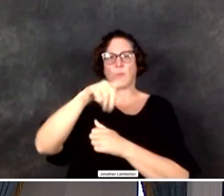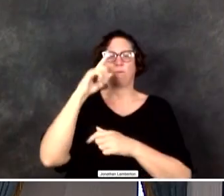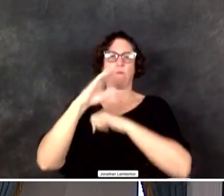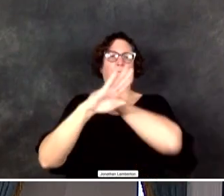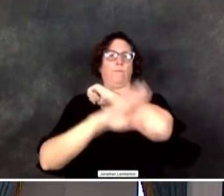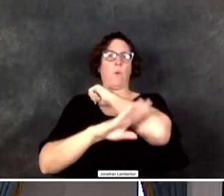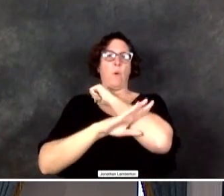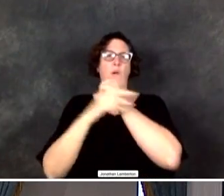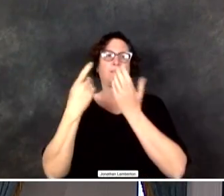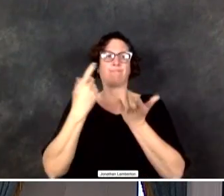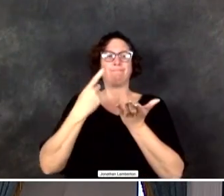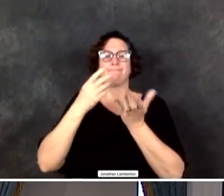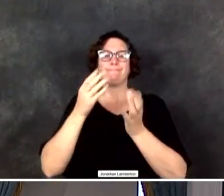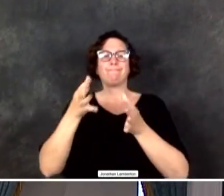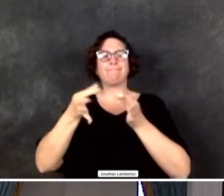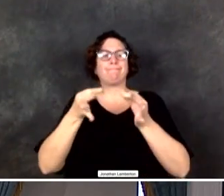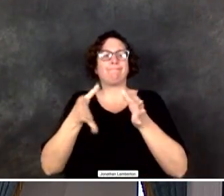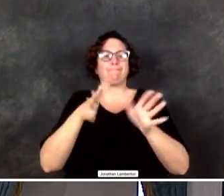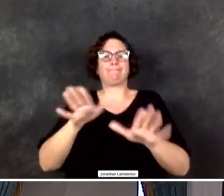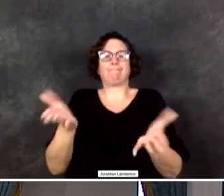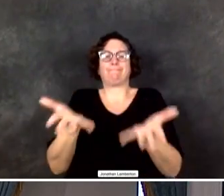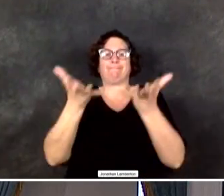Next, we'll take Doris from New York One.